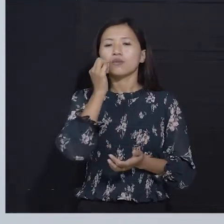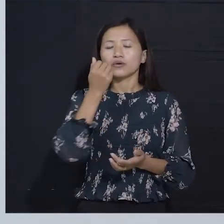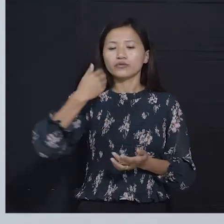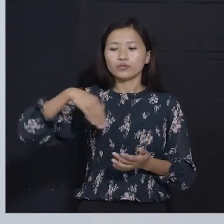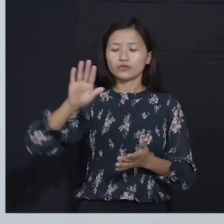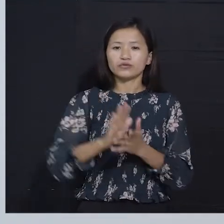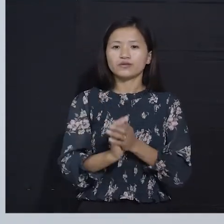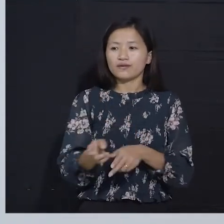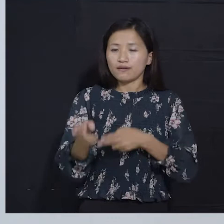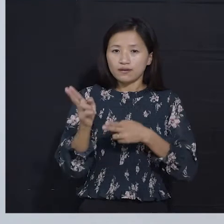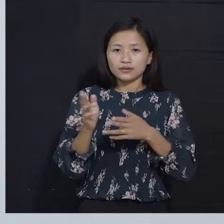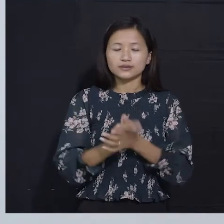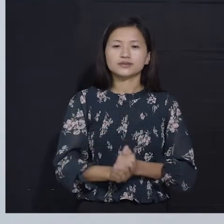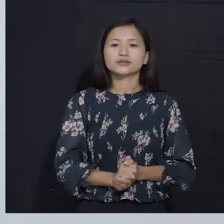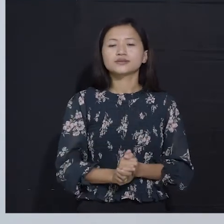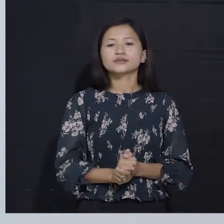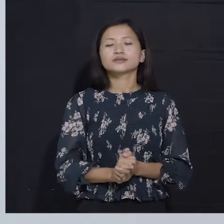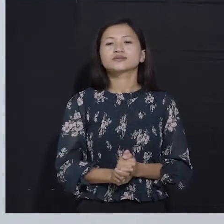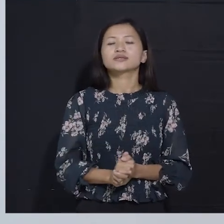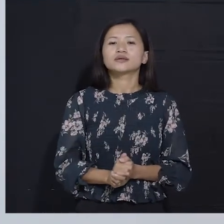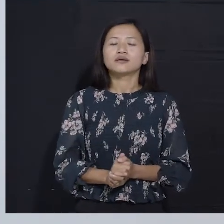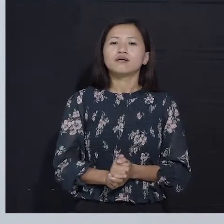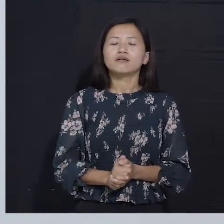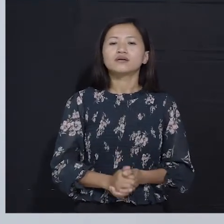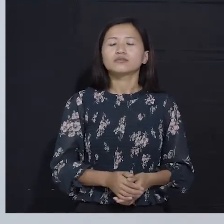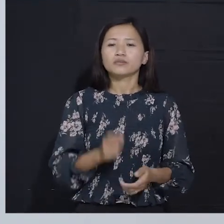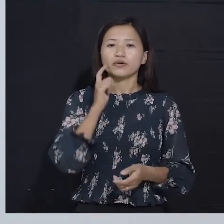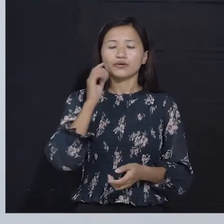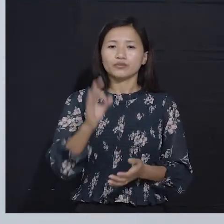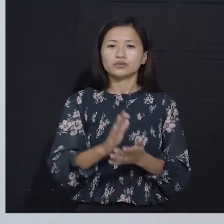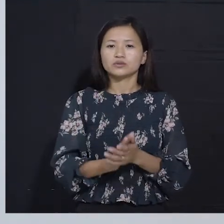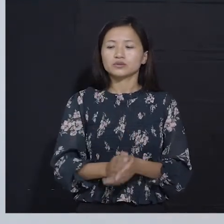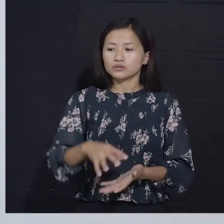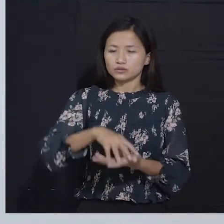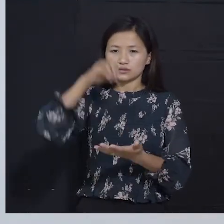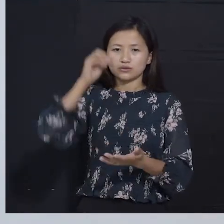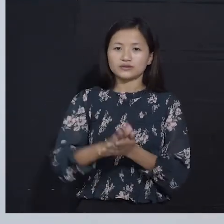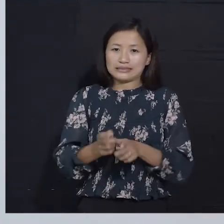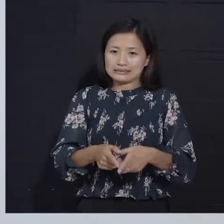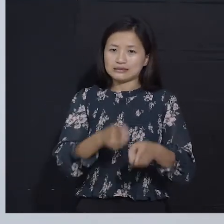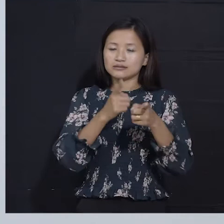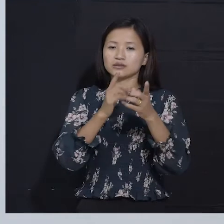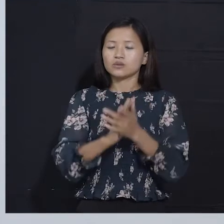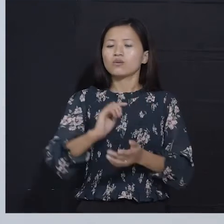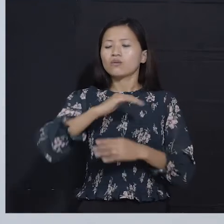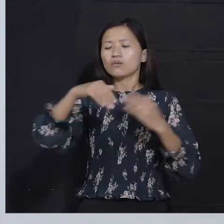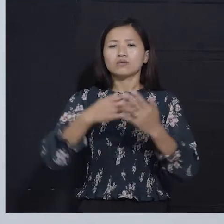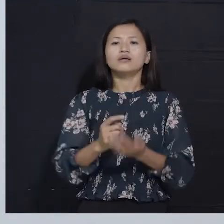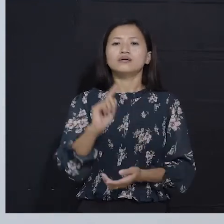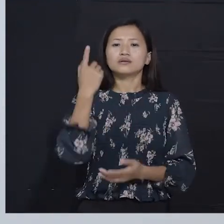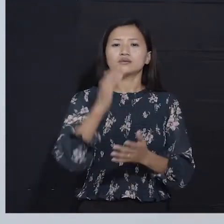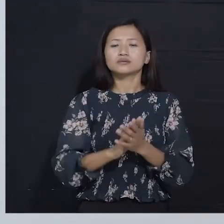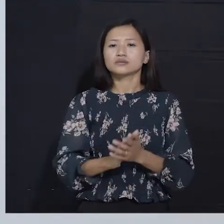for hunting because he wants to, it is very important for him to learn hunting all alone so that he could join